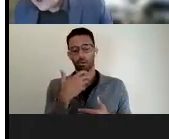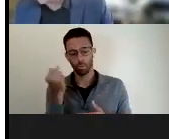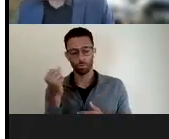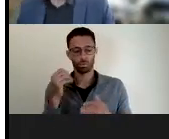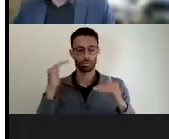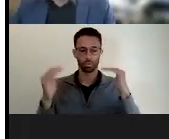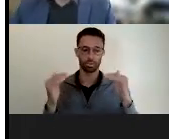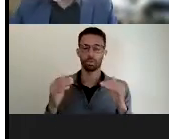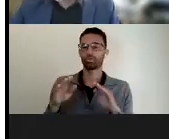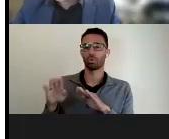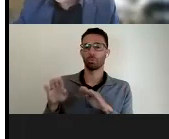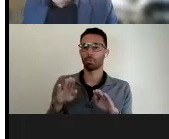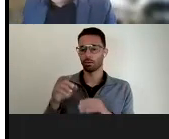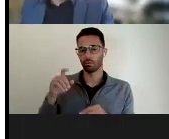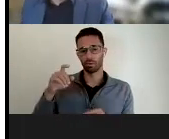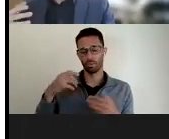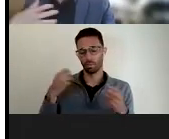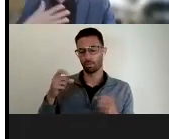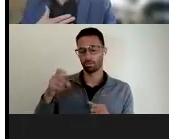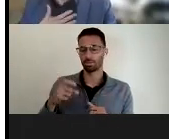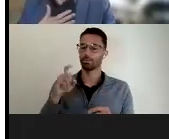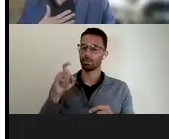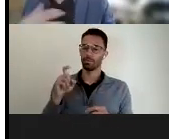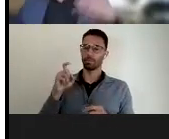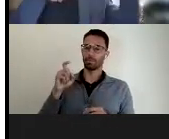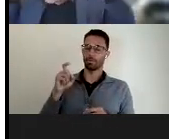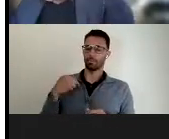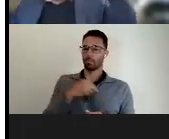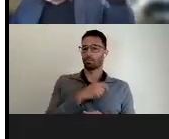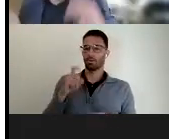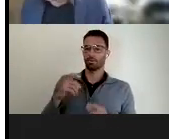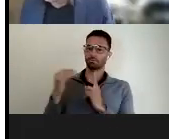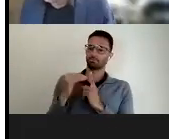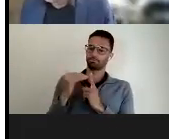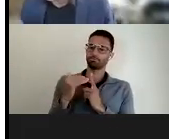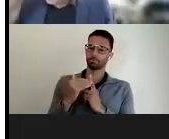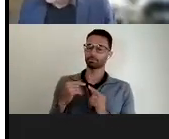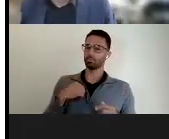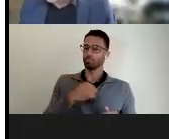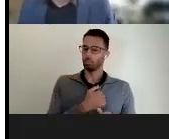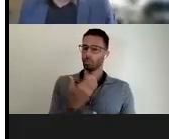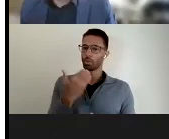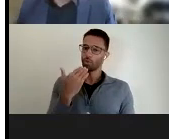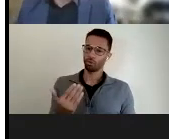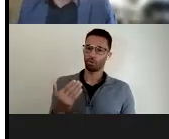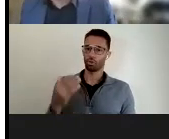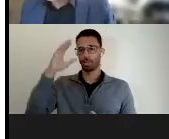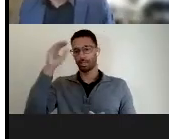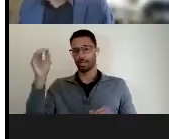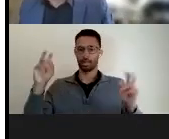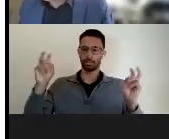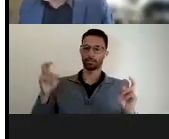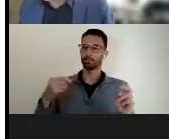have to constantly remind ourselves that even as good guys, we're the good guys, right? We label each